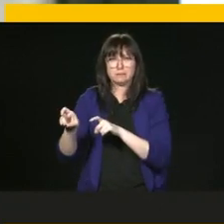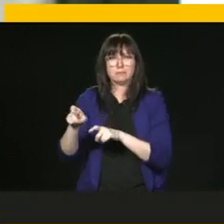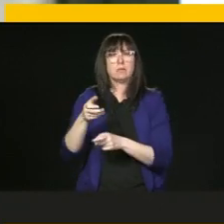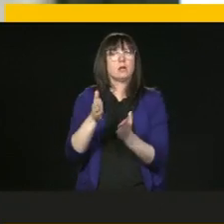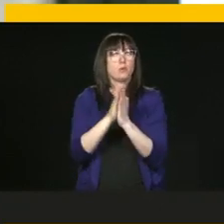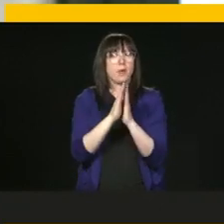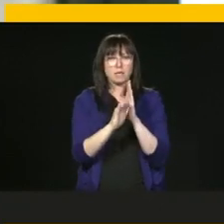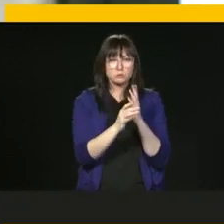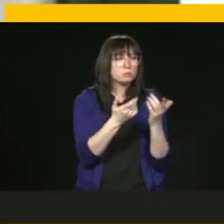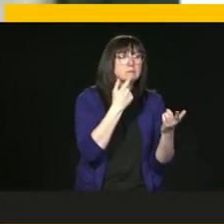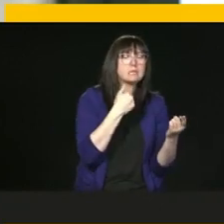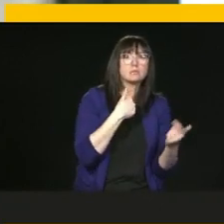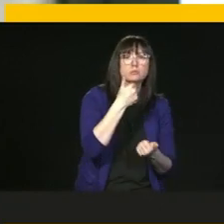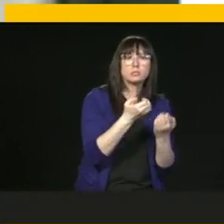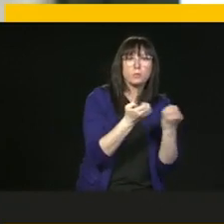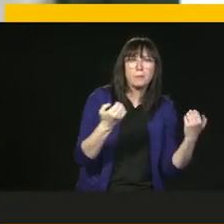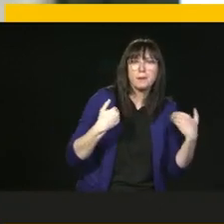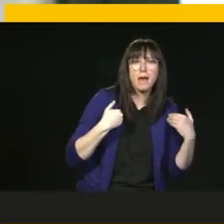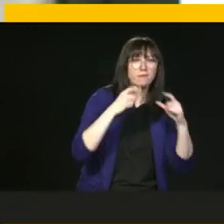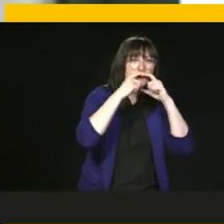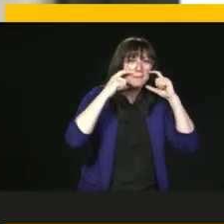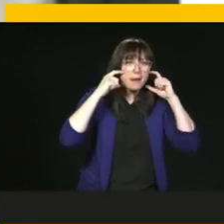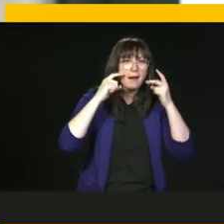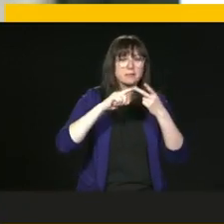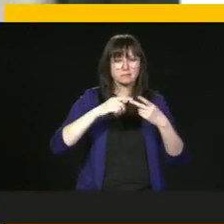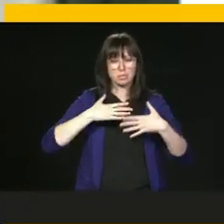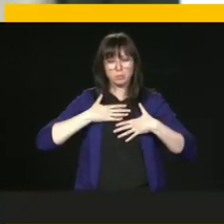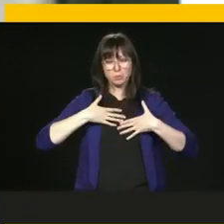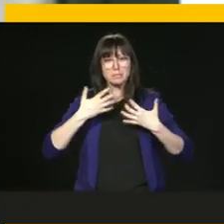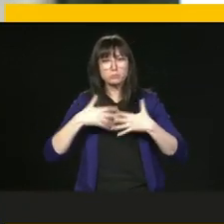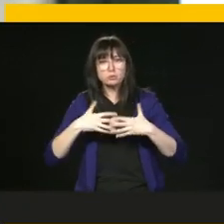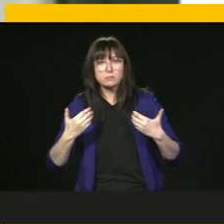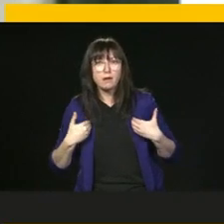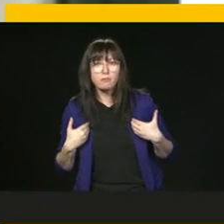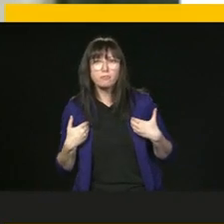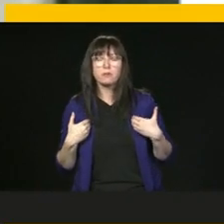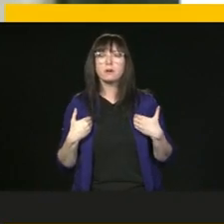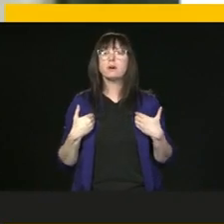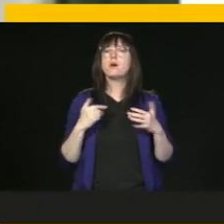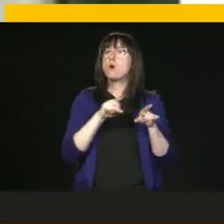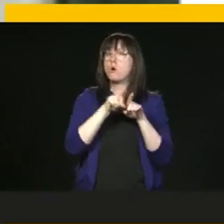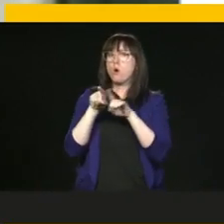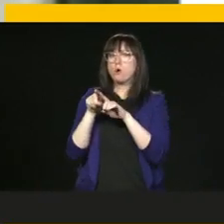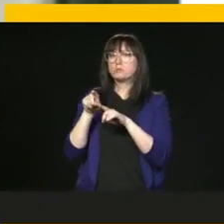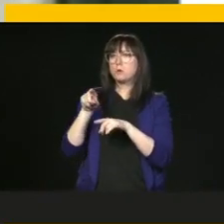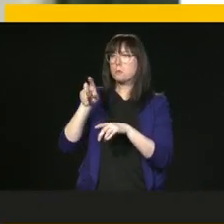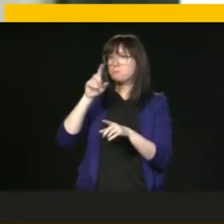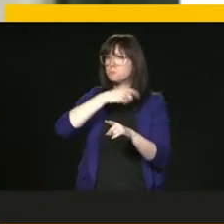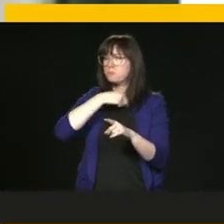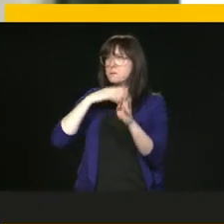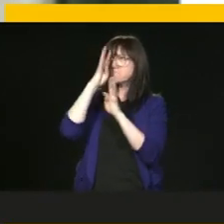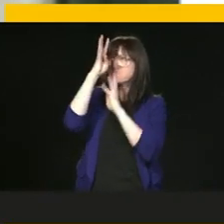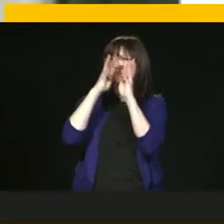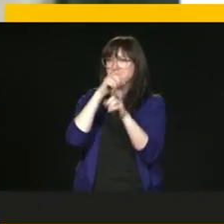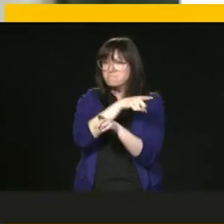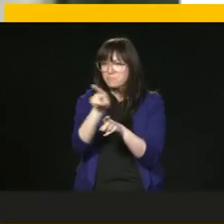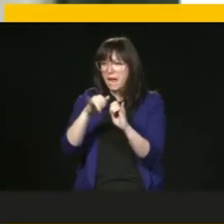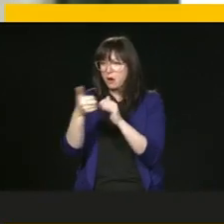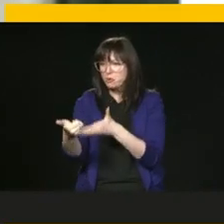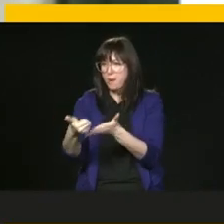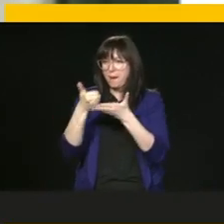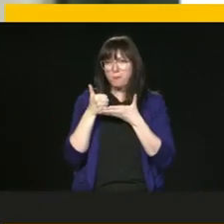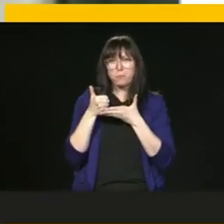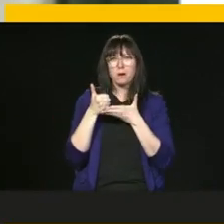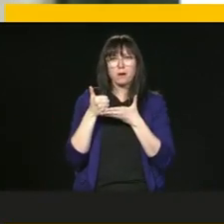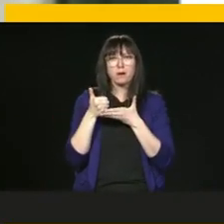identify equipment they've got, like masks and ventilators. At the same time, we're looking at innovative solutions they can be part of,